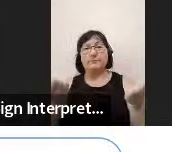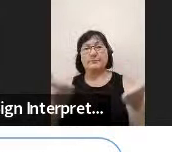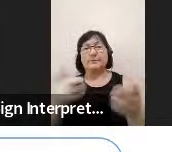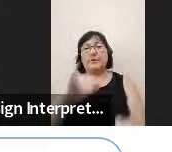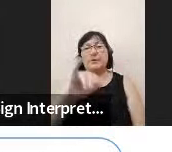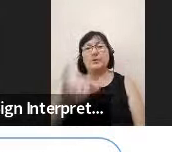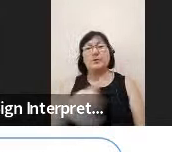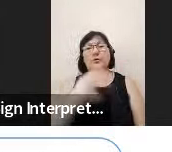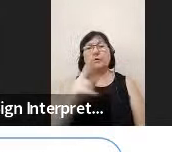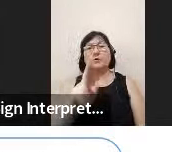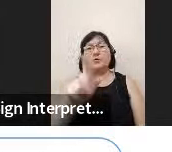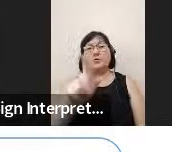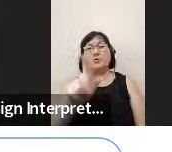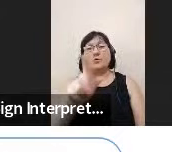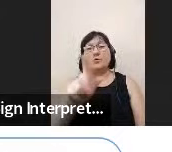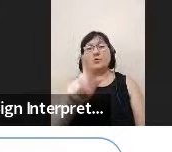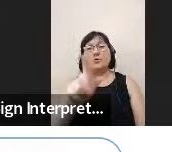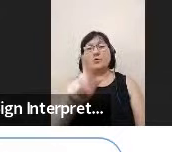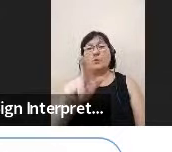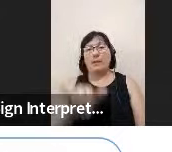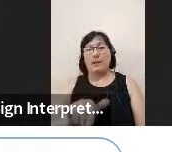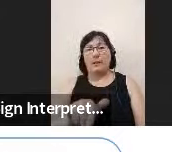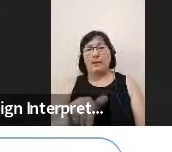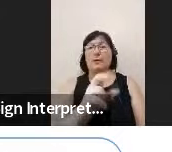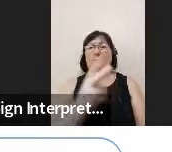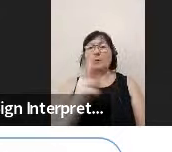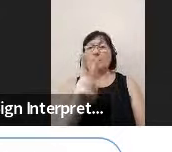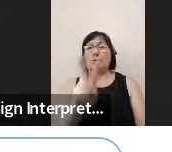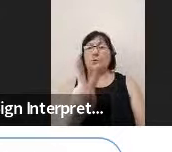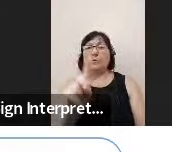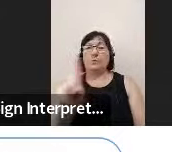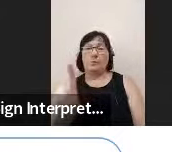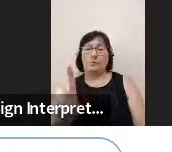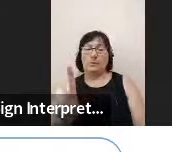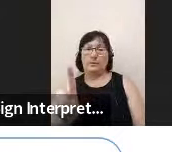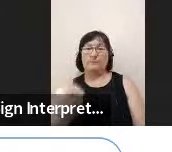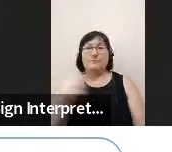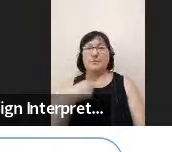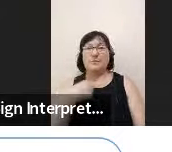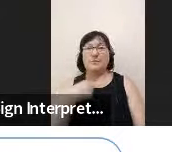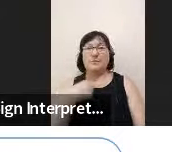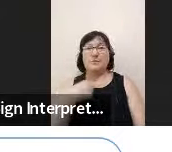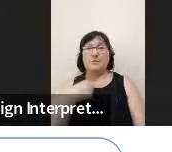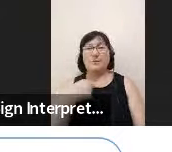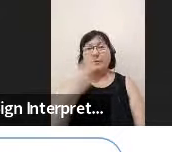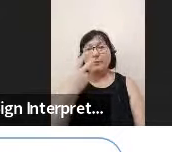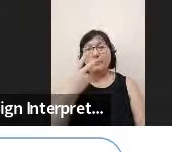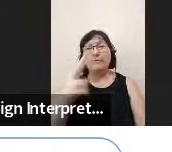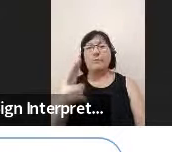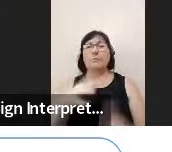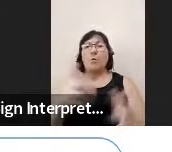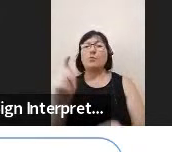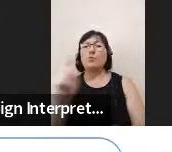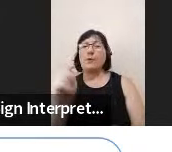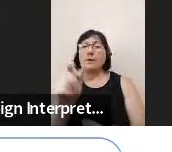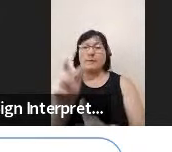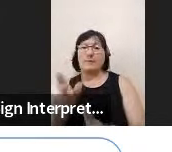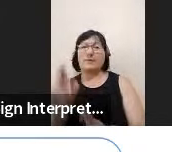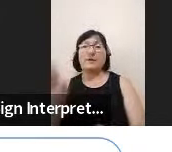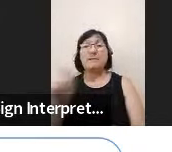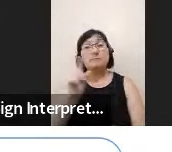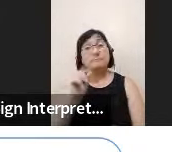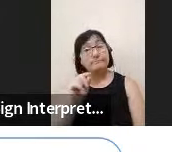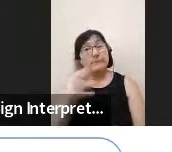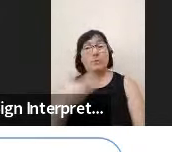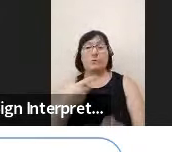2021. So we are now then looking forward to more traders that are interested in this program. Who then forms part